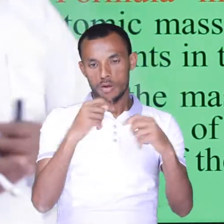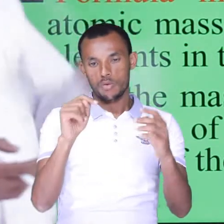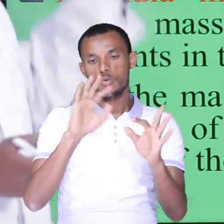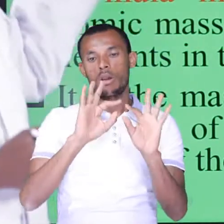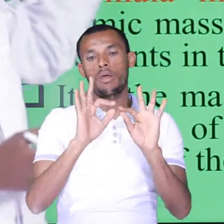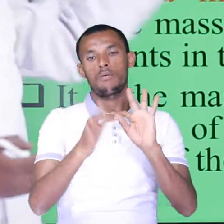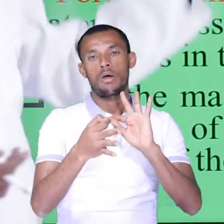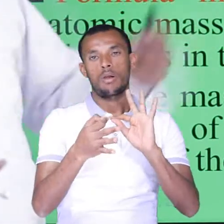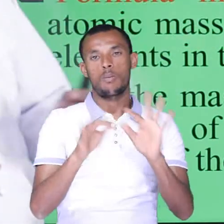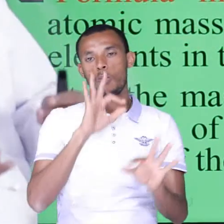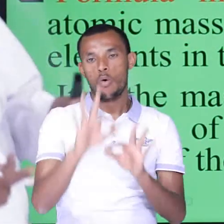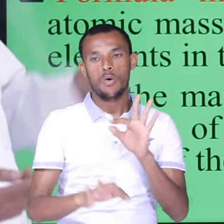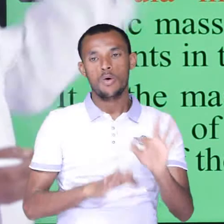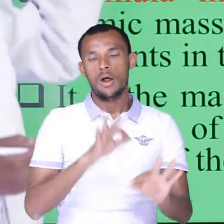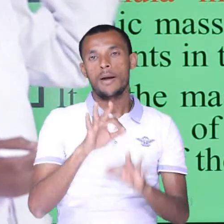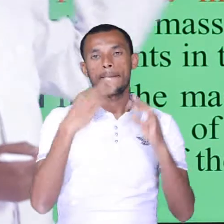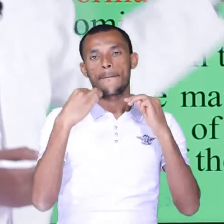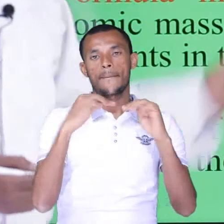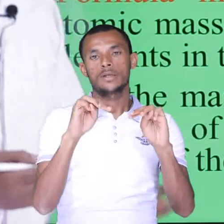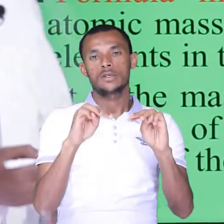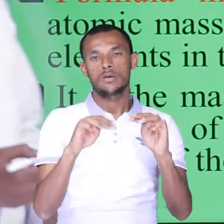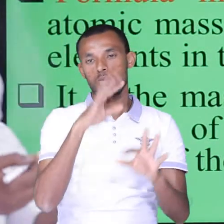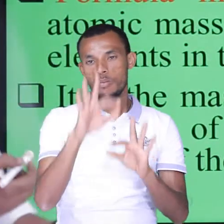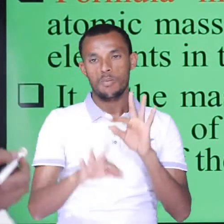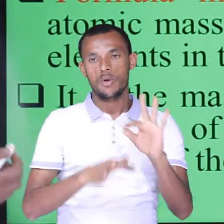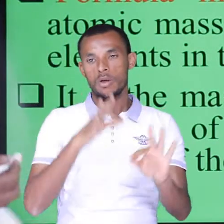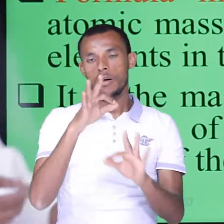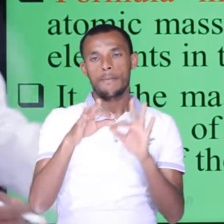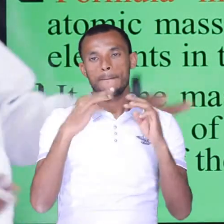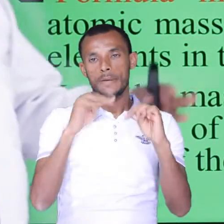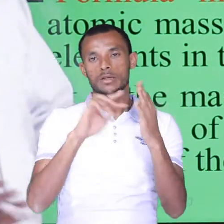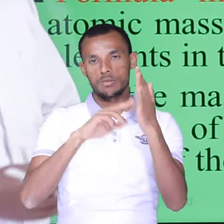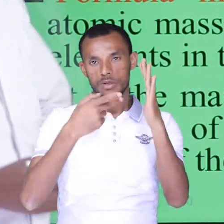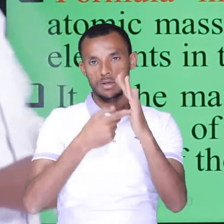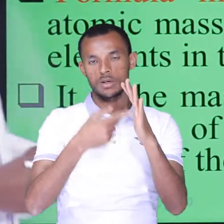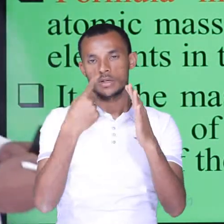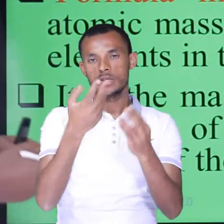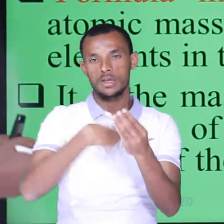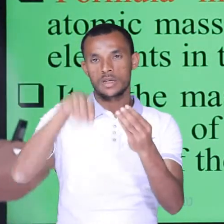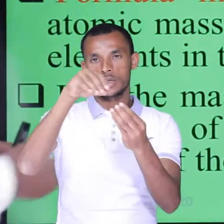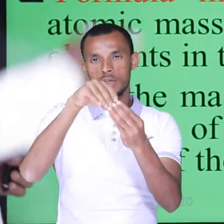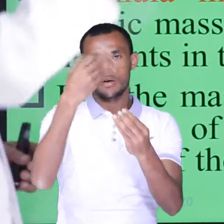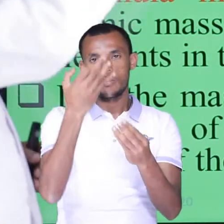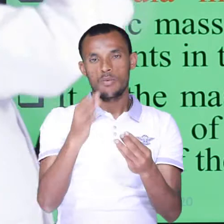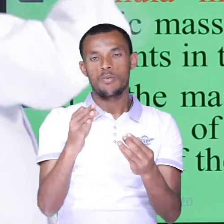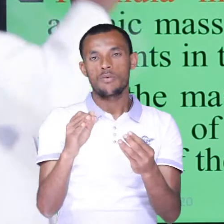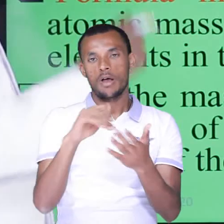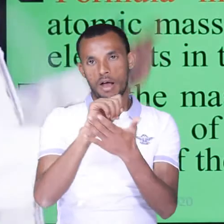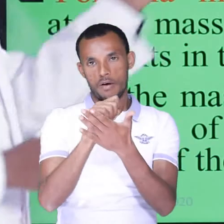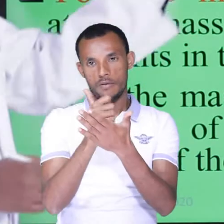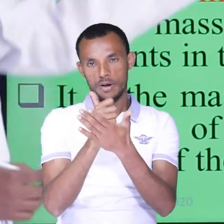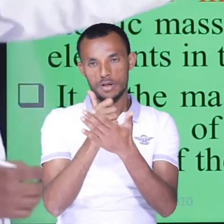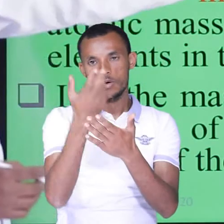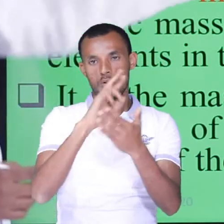define molecular mass. Molecular mass is the sum of the average